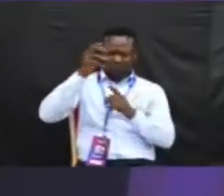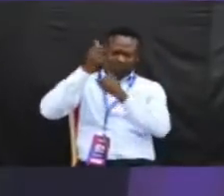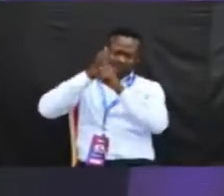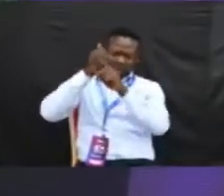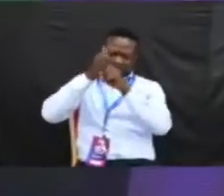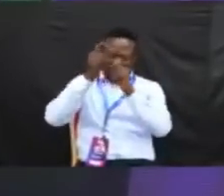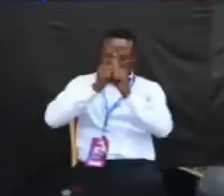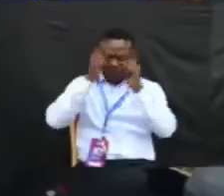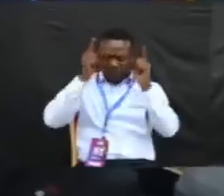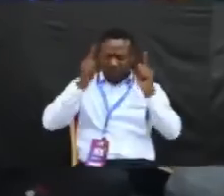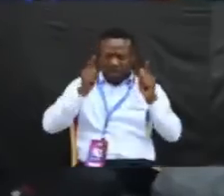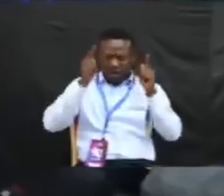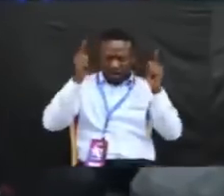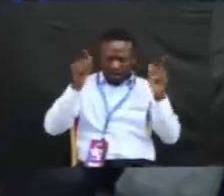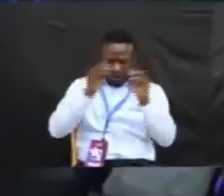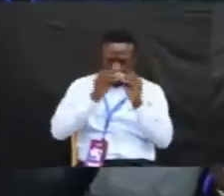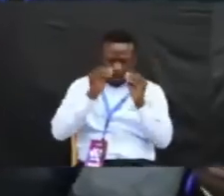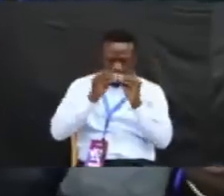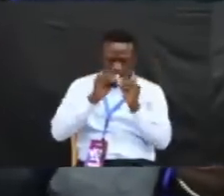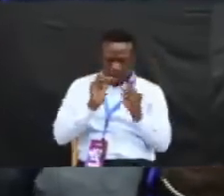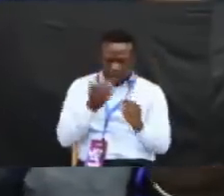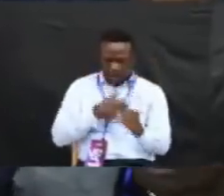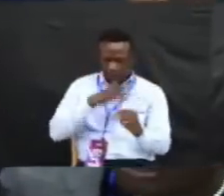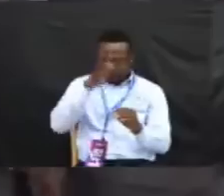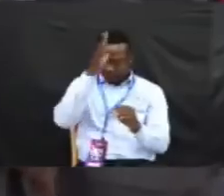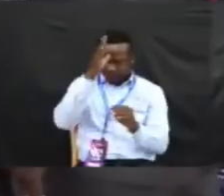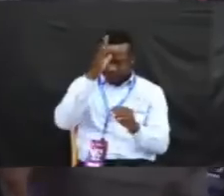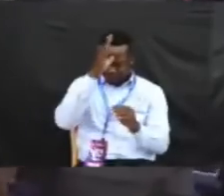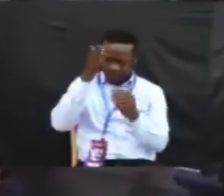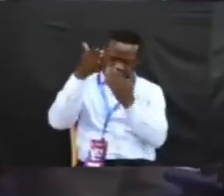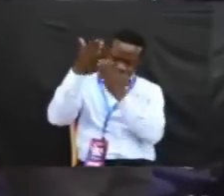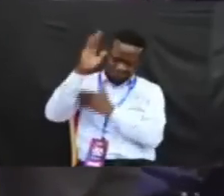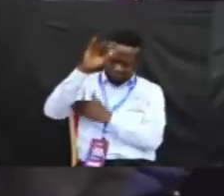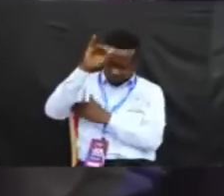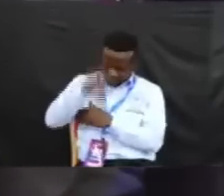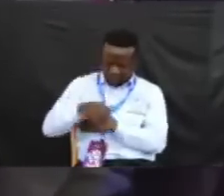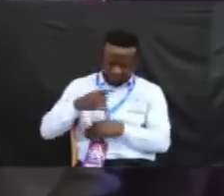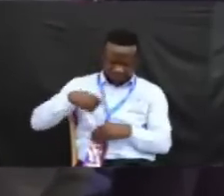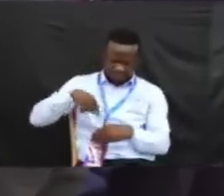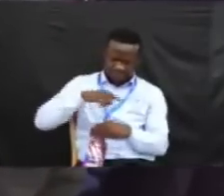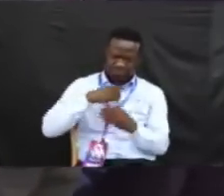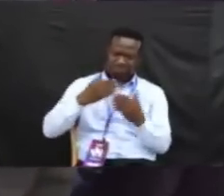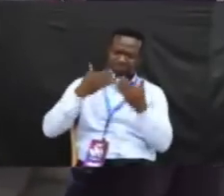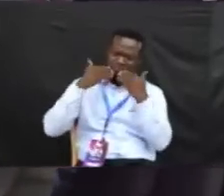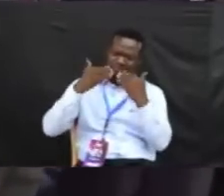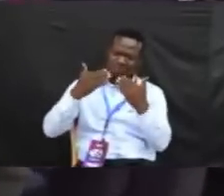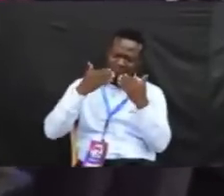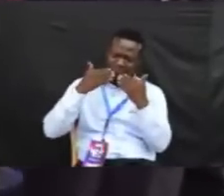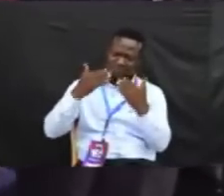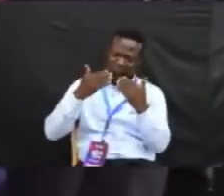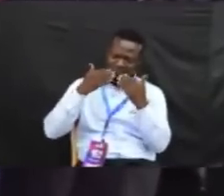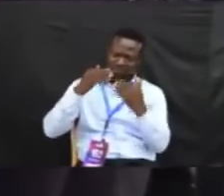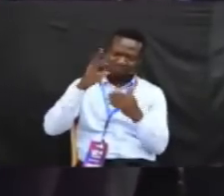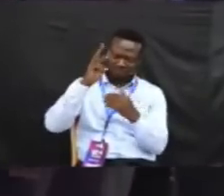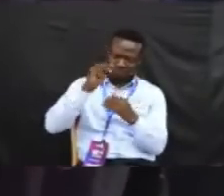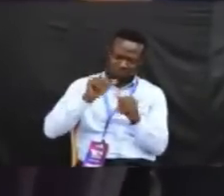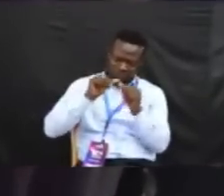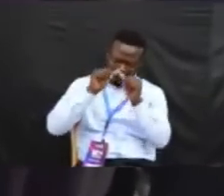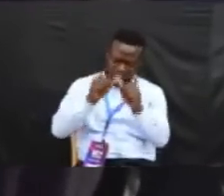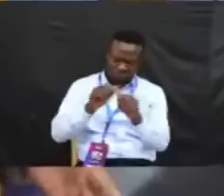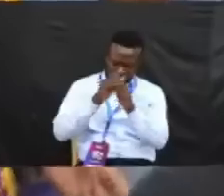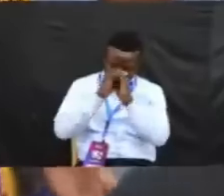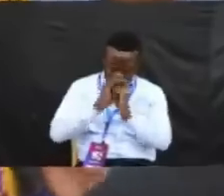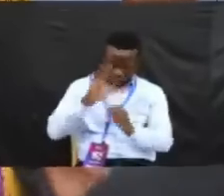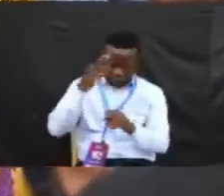God. Our fathers covenanted with this God. Our fathers relied on this God and